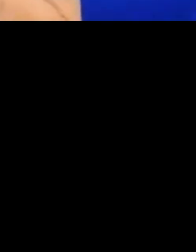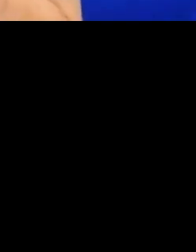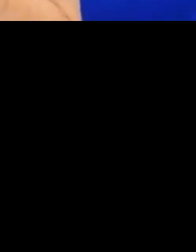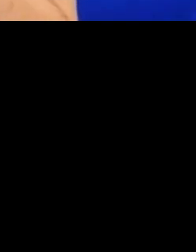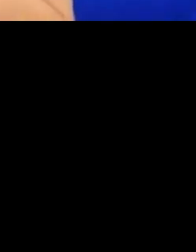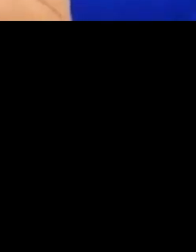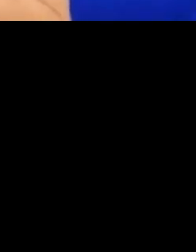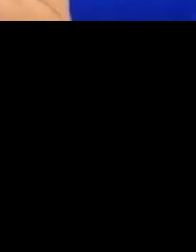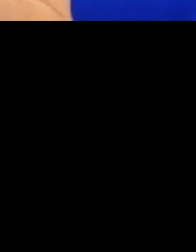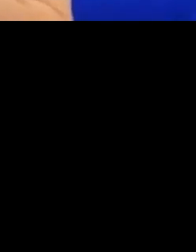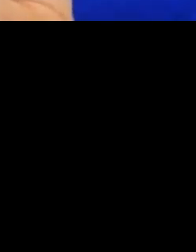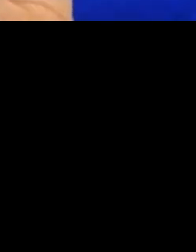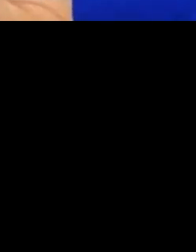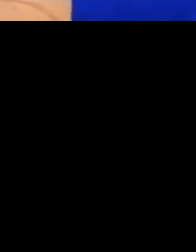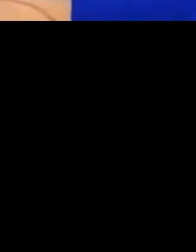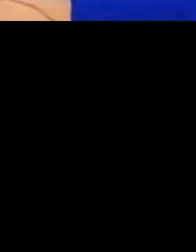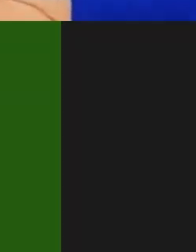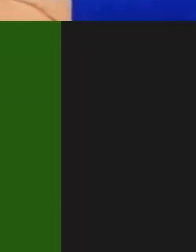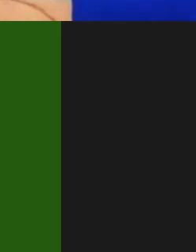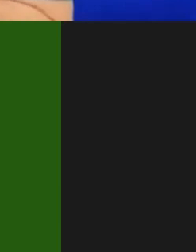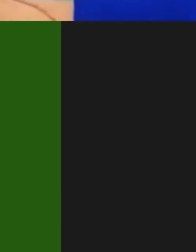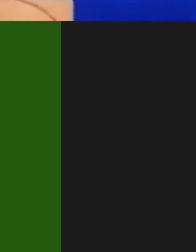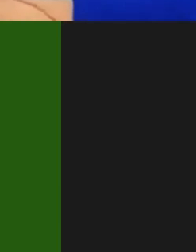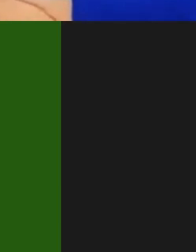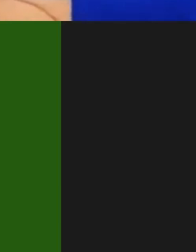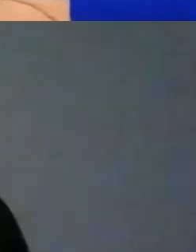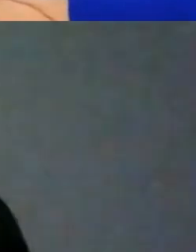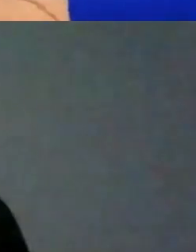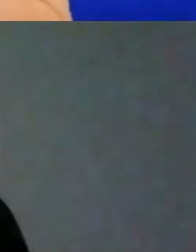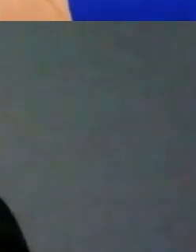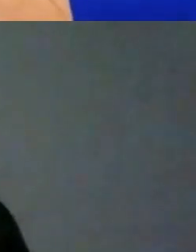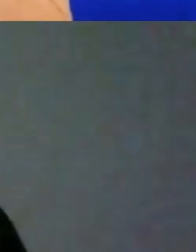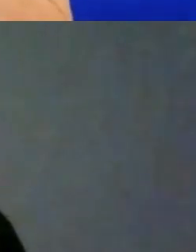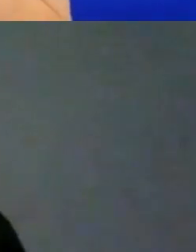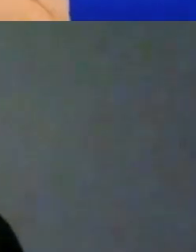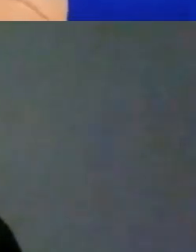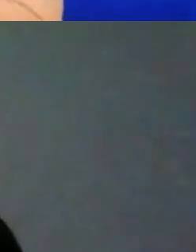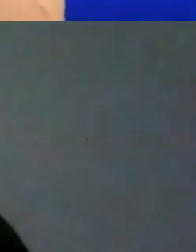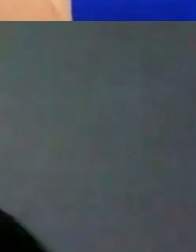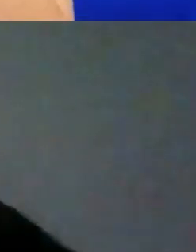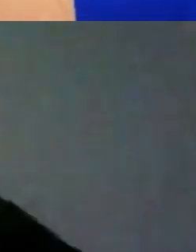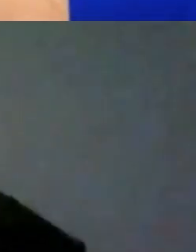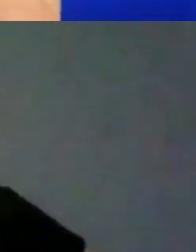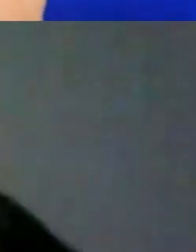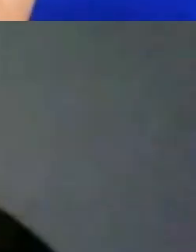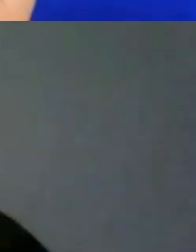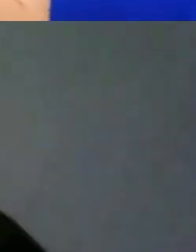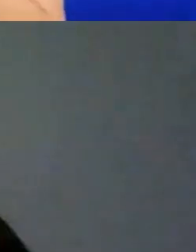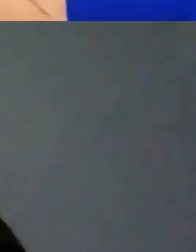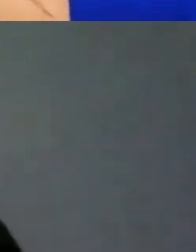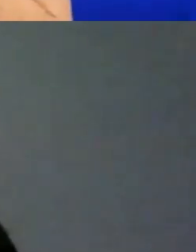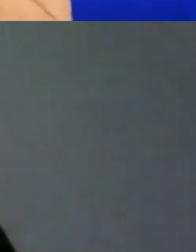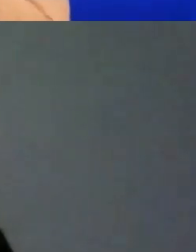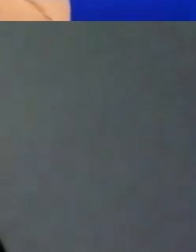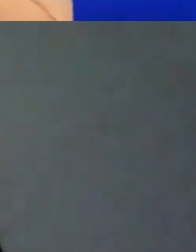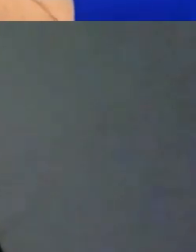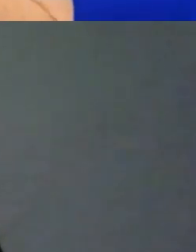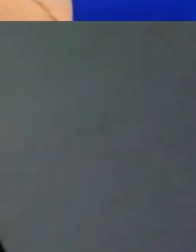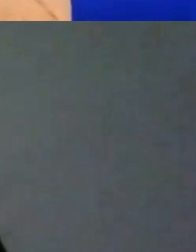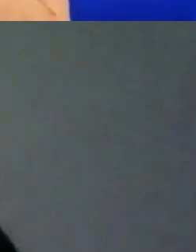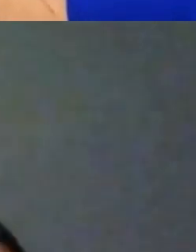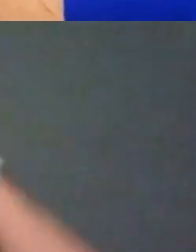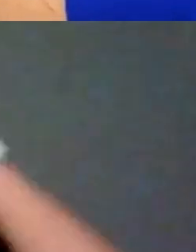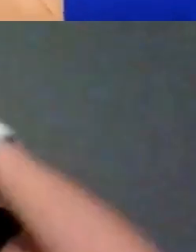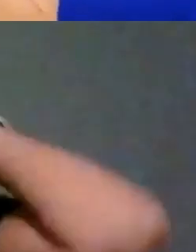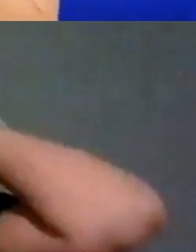apply? That's the question that comes up. Well, what we ask is that you must be enrolled at a U.S.